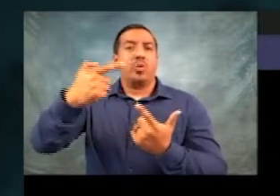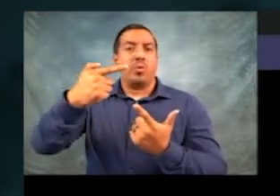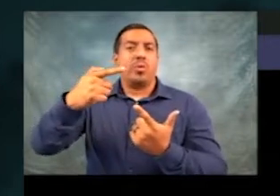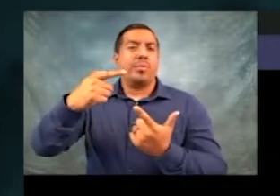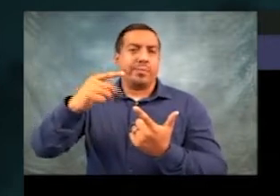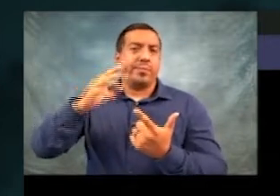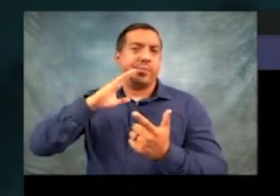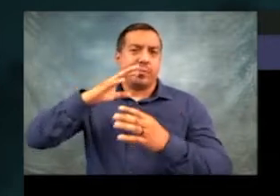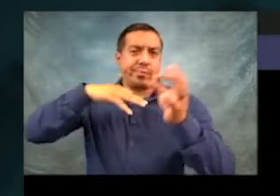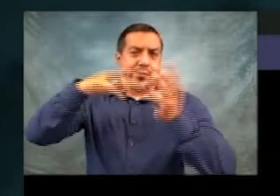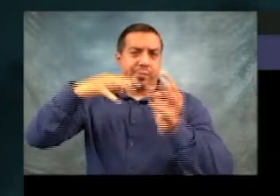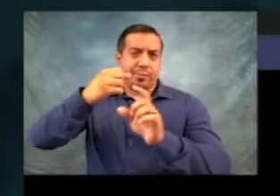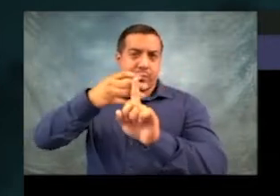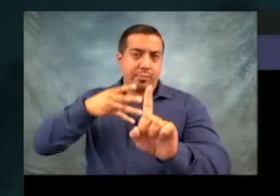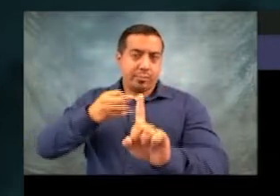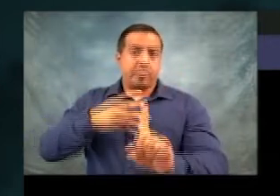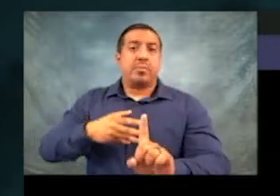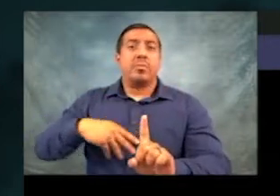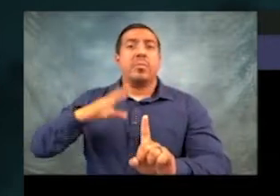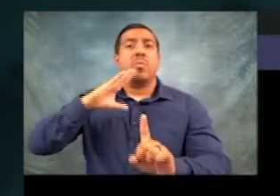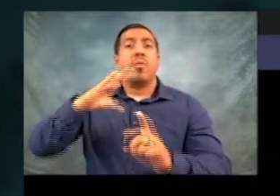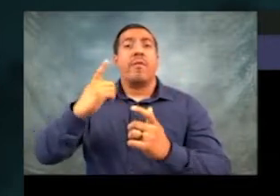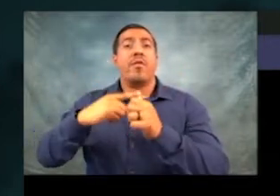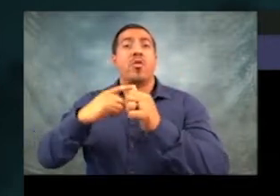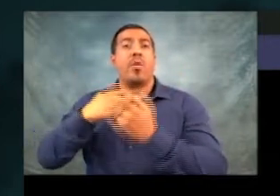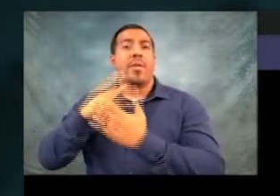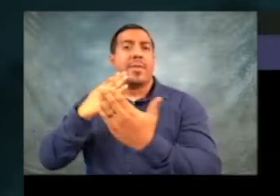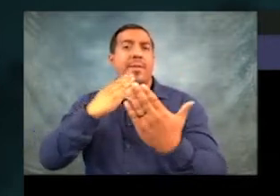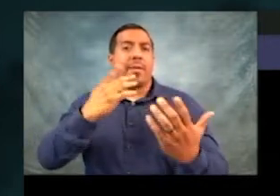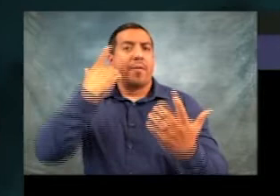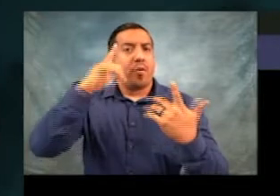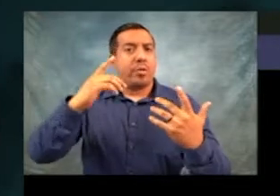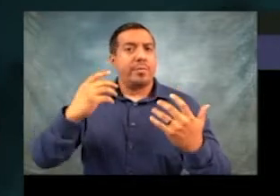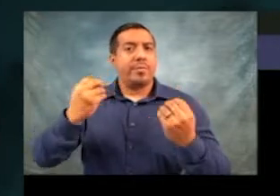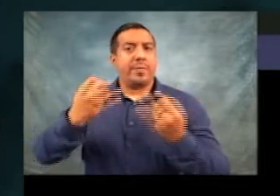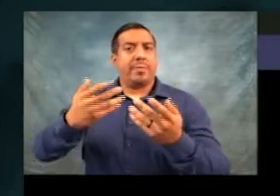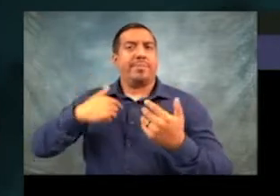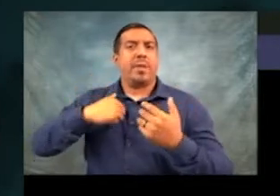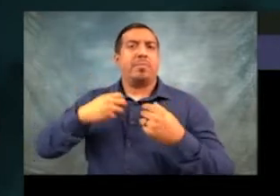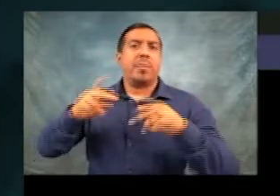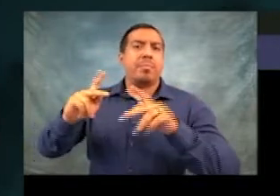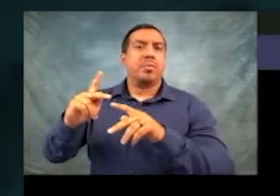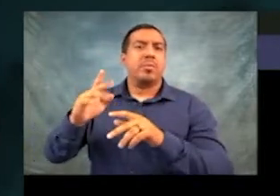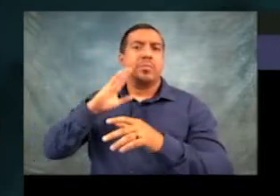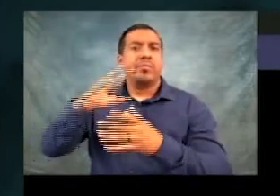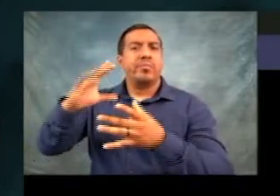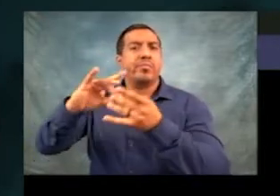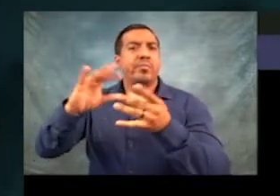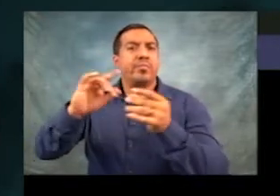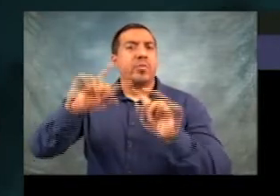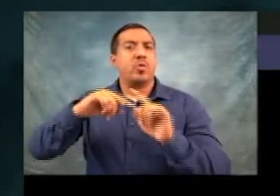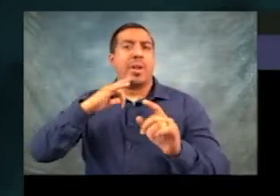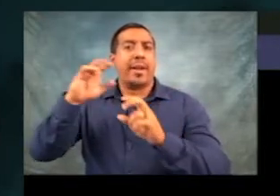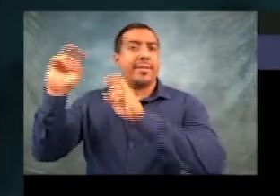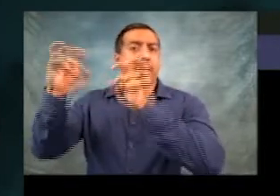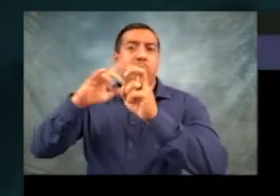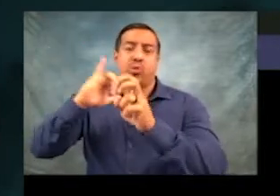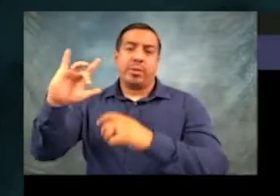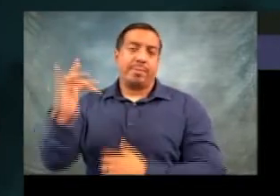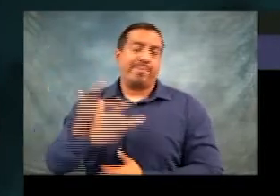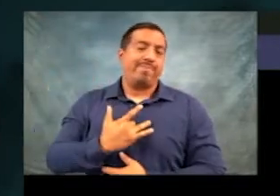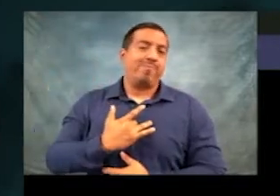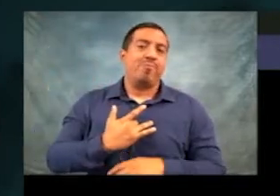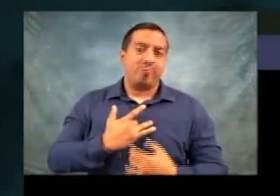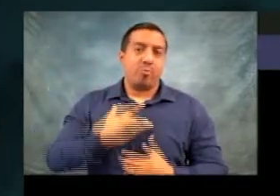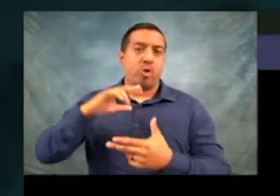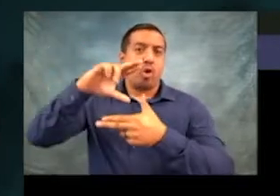2021. But first, I'd like to thank you all for giving me a moment of your time today to talk about a topic that's near and dear to my heart, hurricanes, and